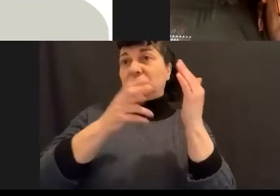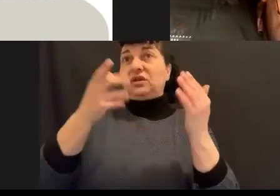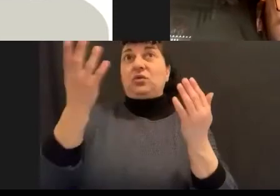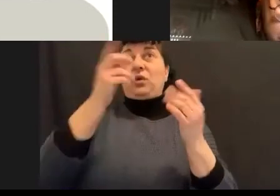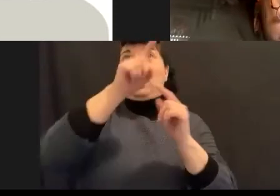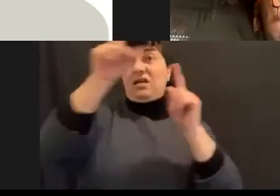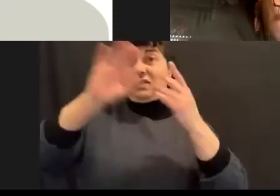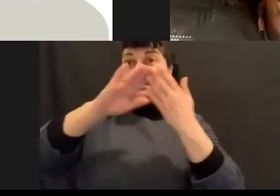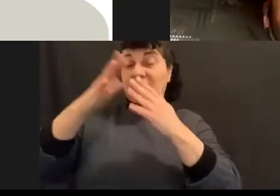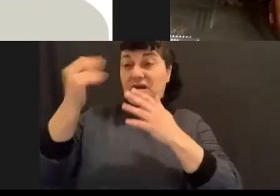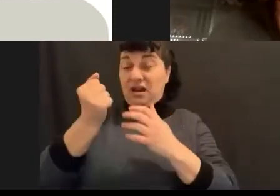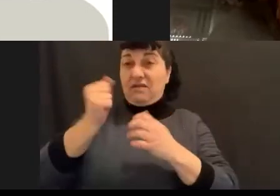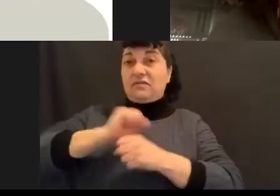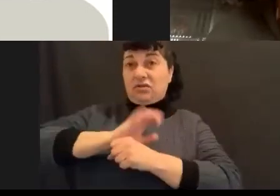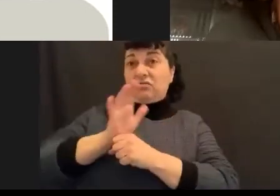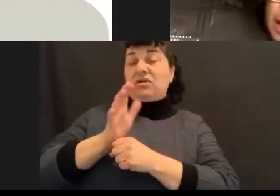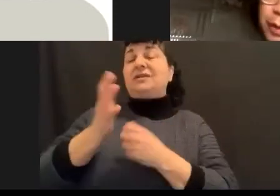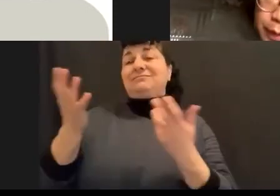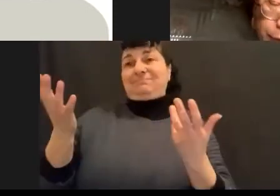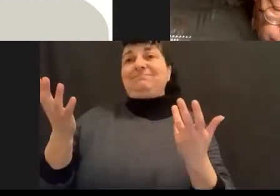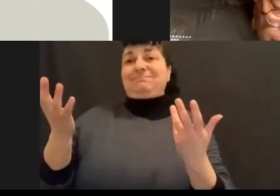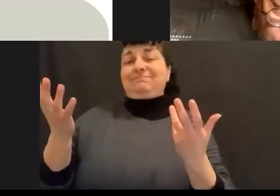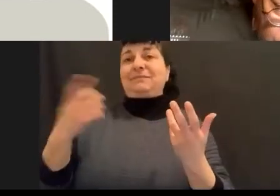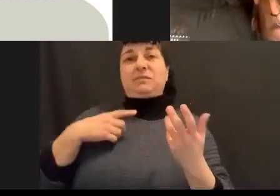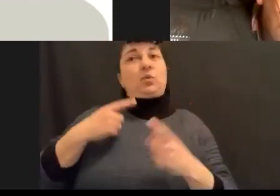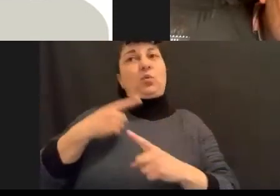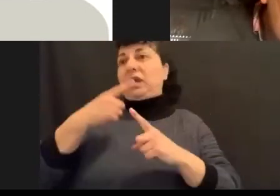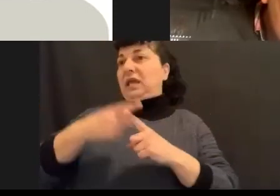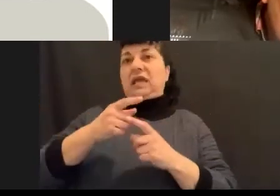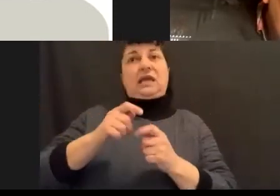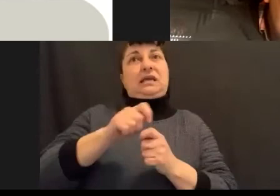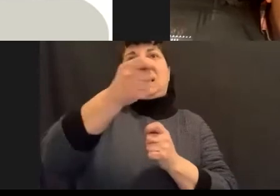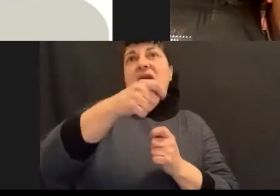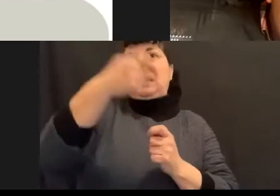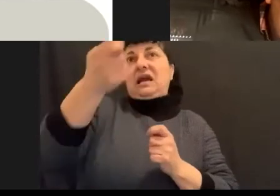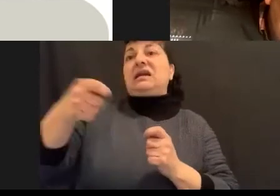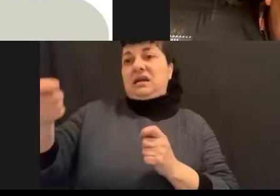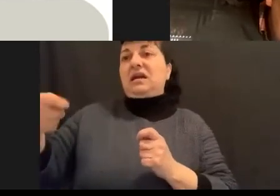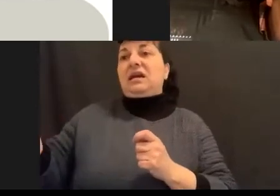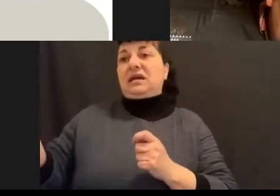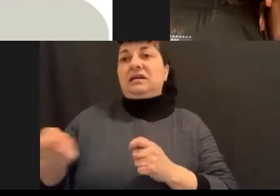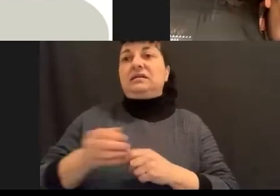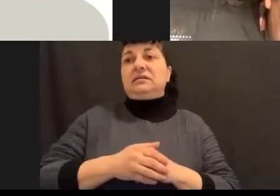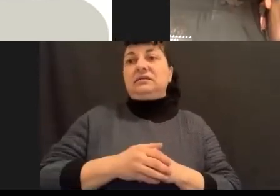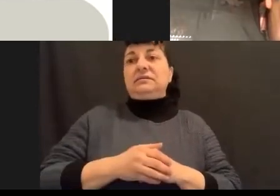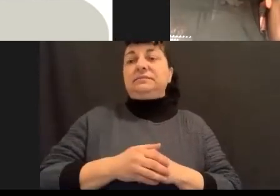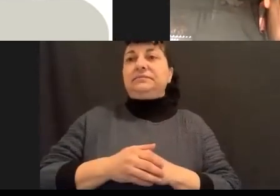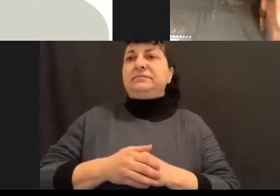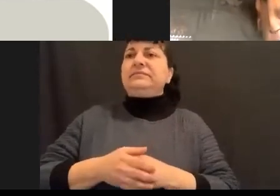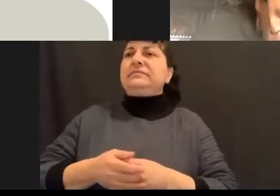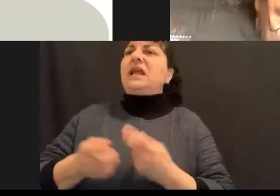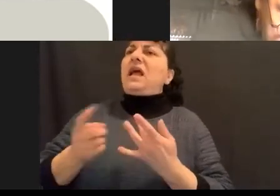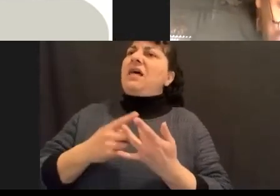extreme transmissibility of the virus. The other thing we've seen also is that a number of people have